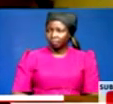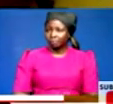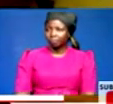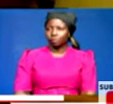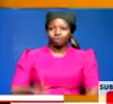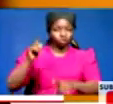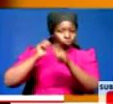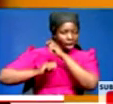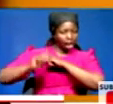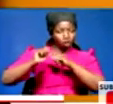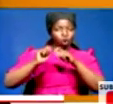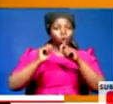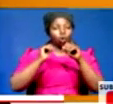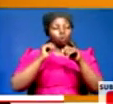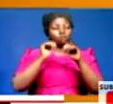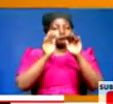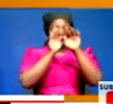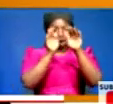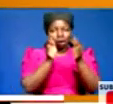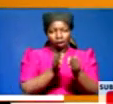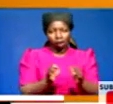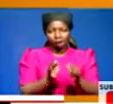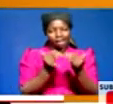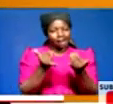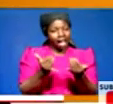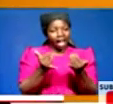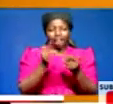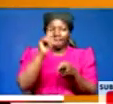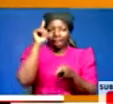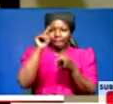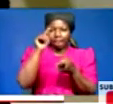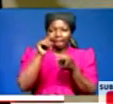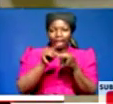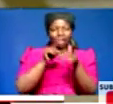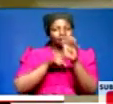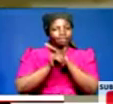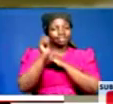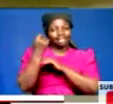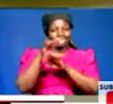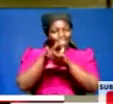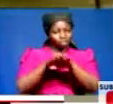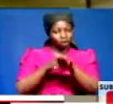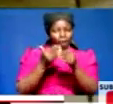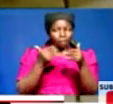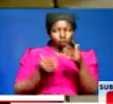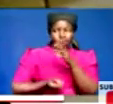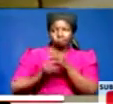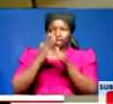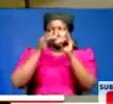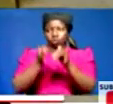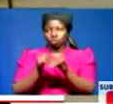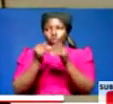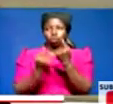Traditional pottery as we knew it is slowly dying in Kenya. Before the advent of modern cooking technologies,